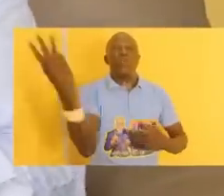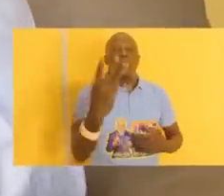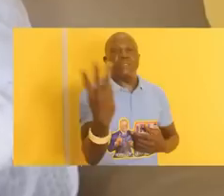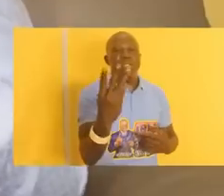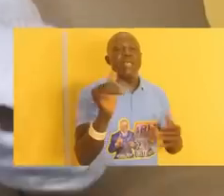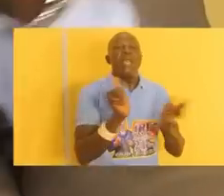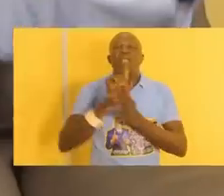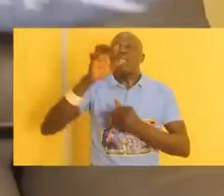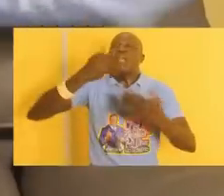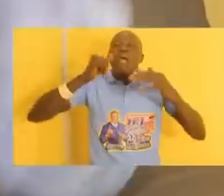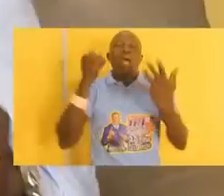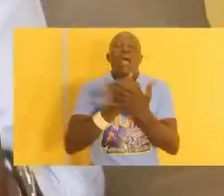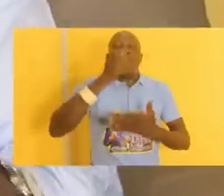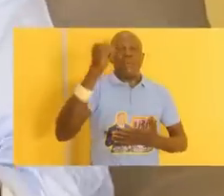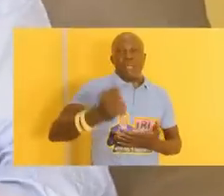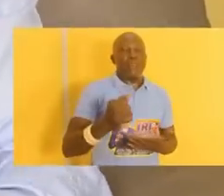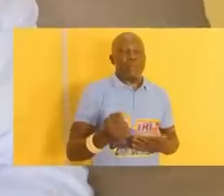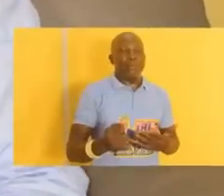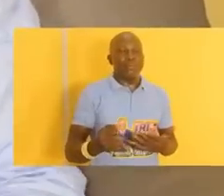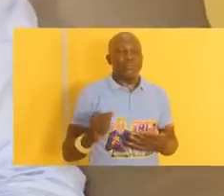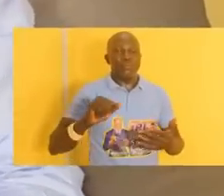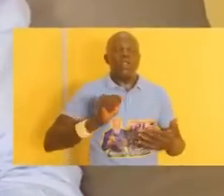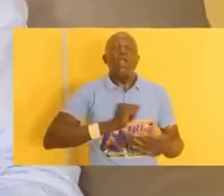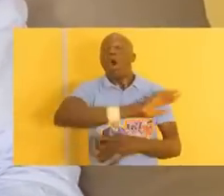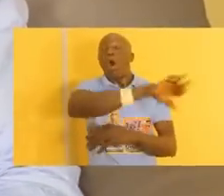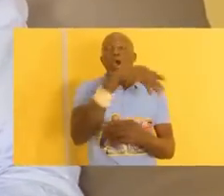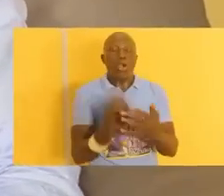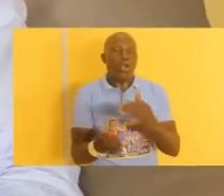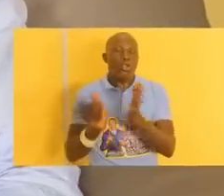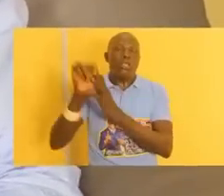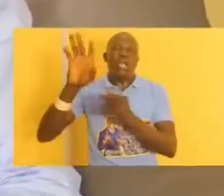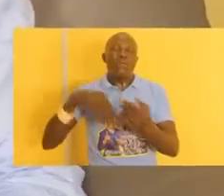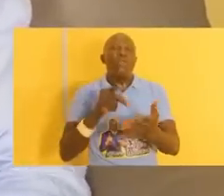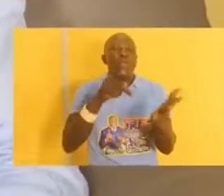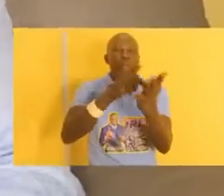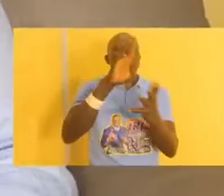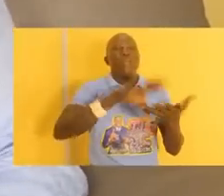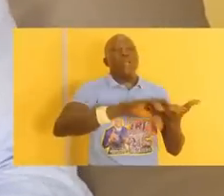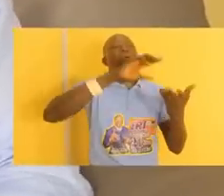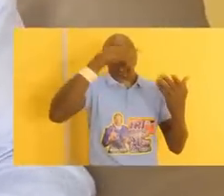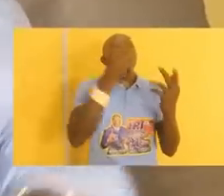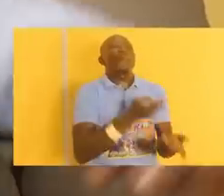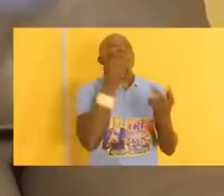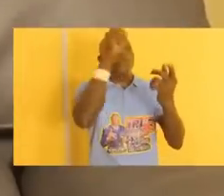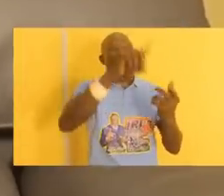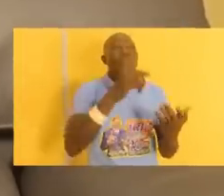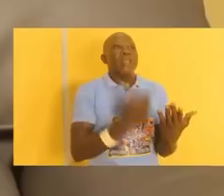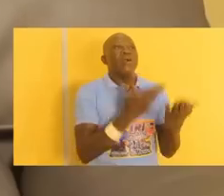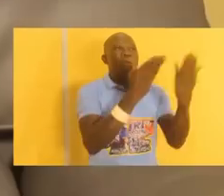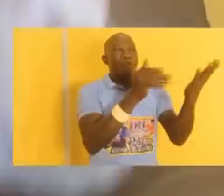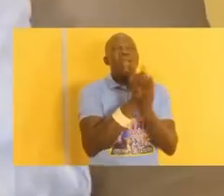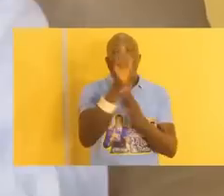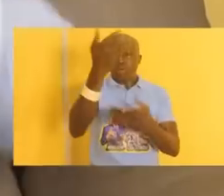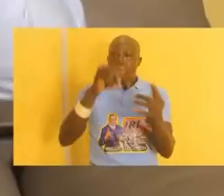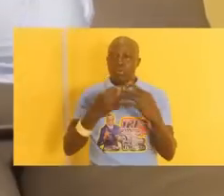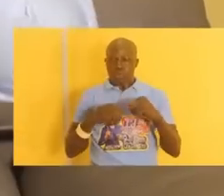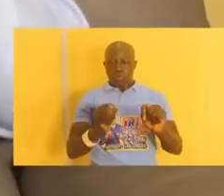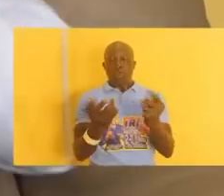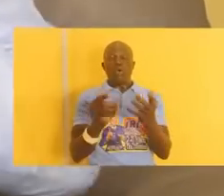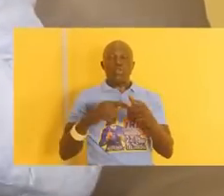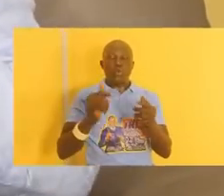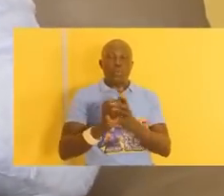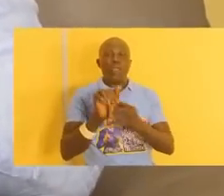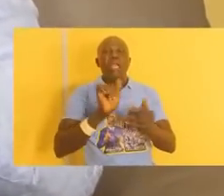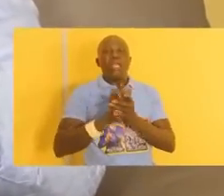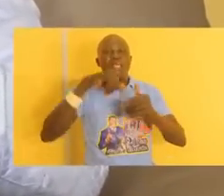are mercy. The power will come upon you. All of you that pay, you're coming out free. And you tell the person. That still want to pay.